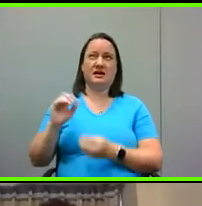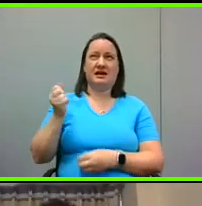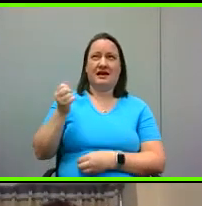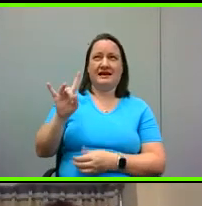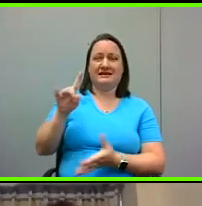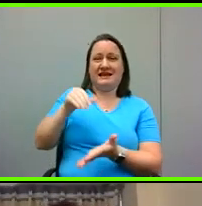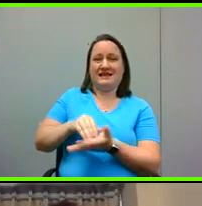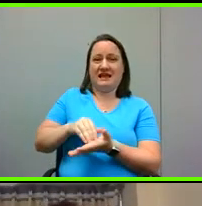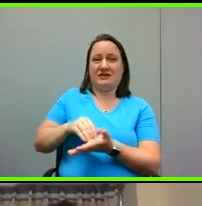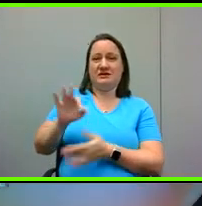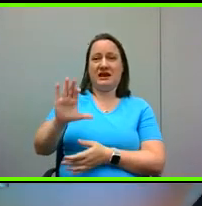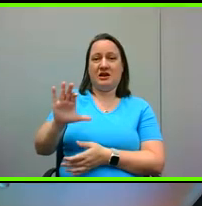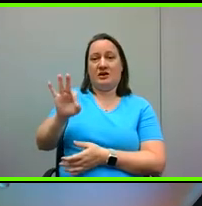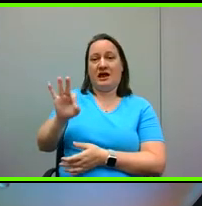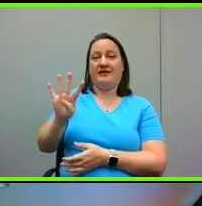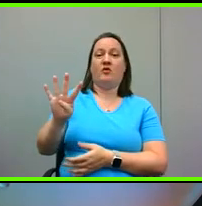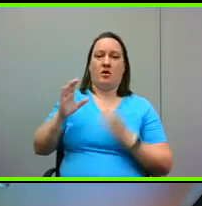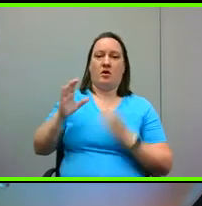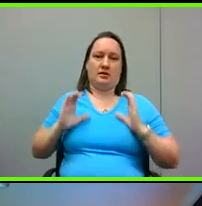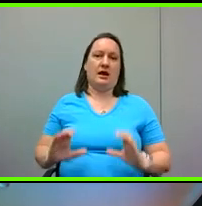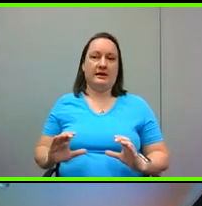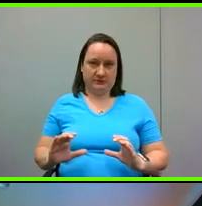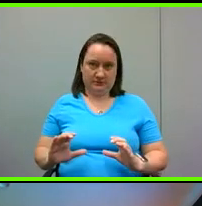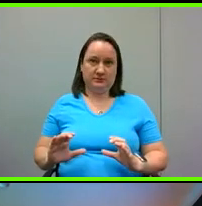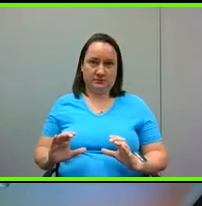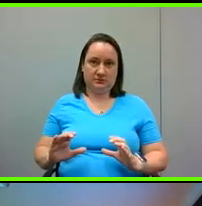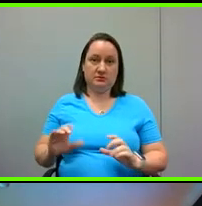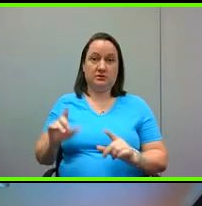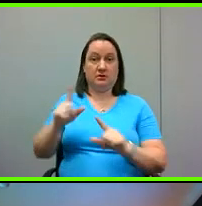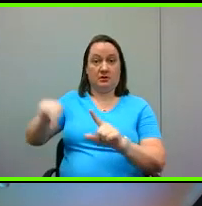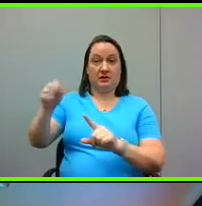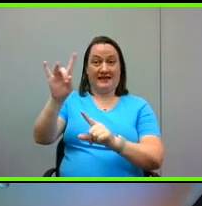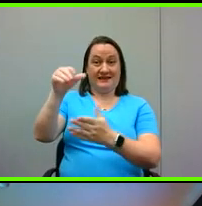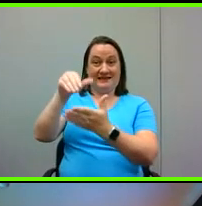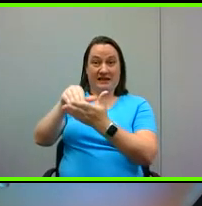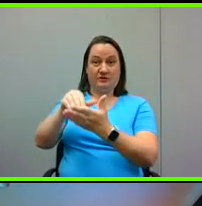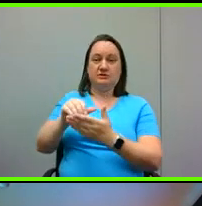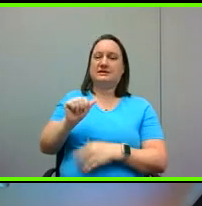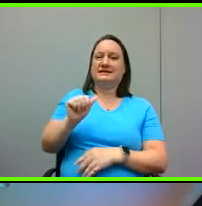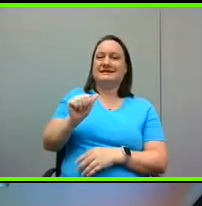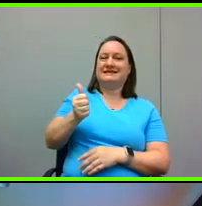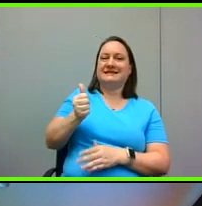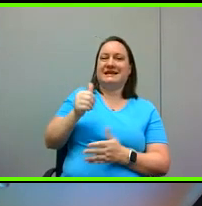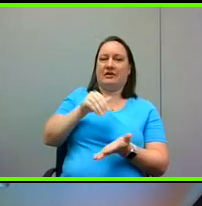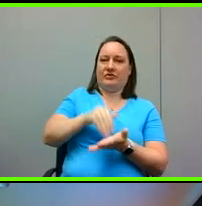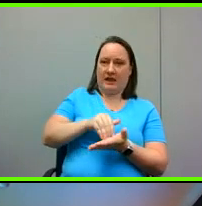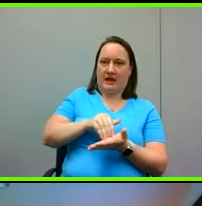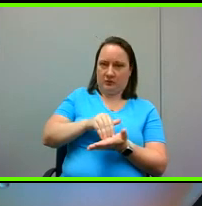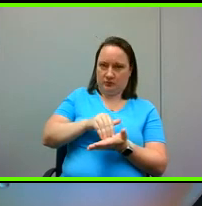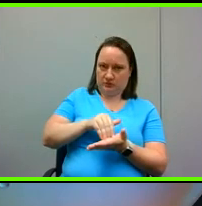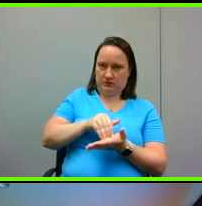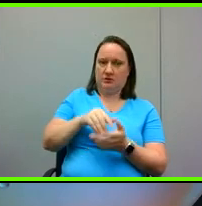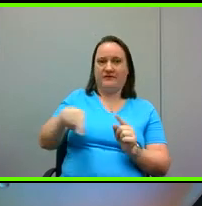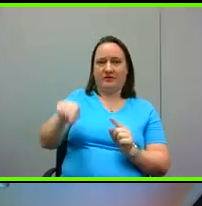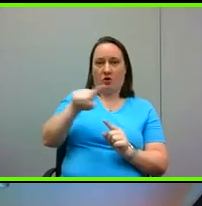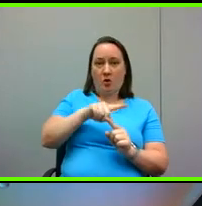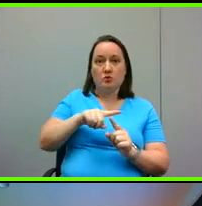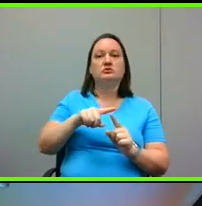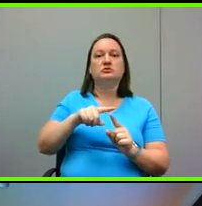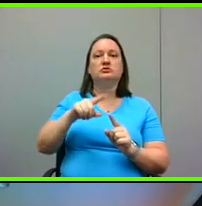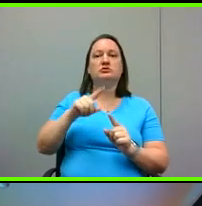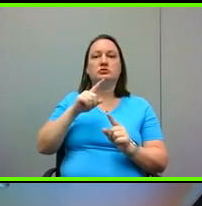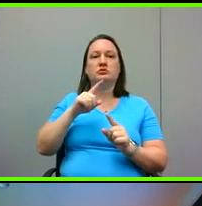18,994 clients on the books, and 10,000 of those 646 are in plan